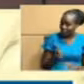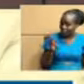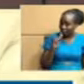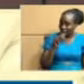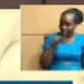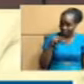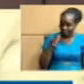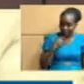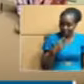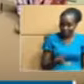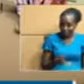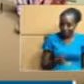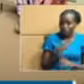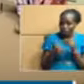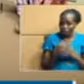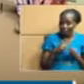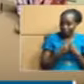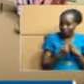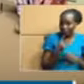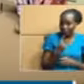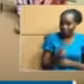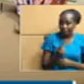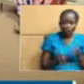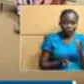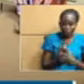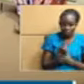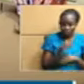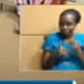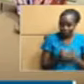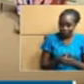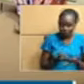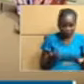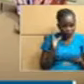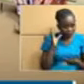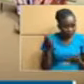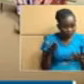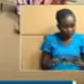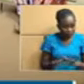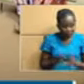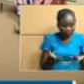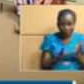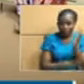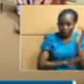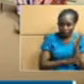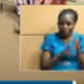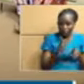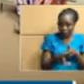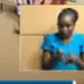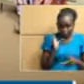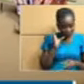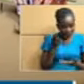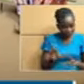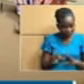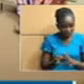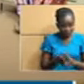threshing out as the challenges, the opportunities, and where we actually stand as a country and as a people. And